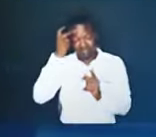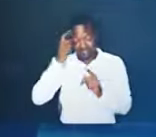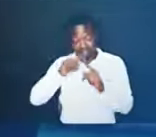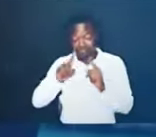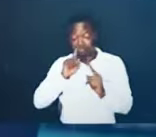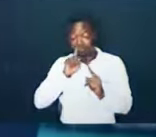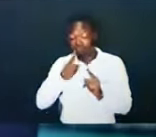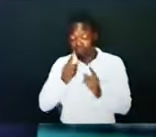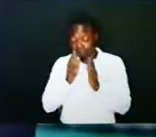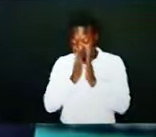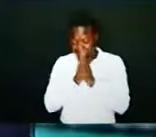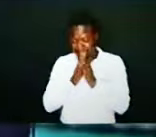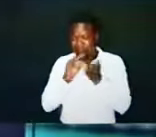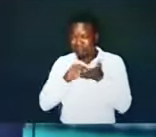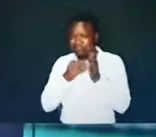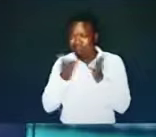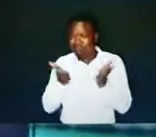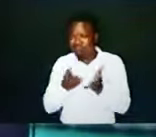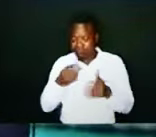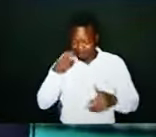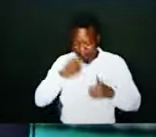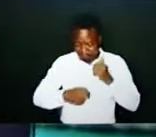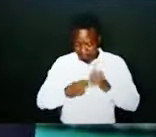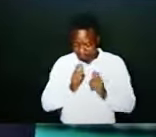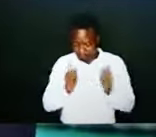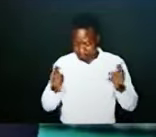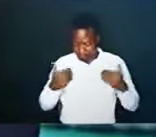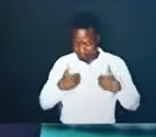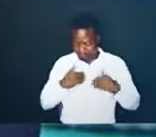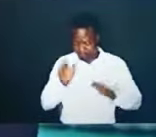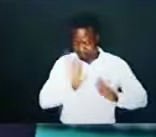is introducing God in a matter.